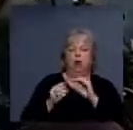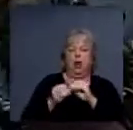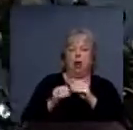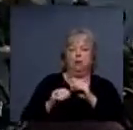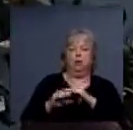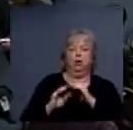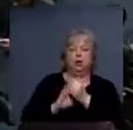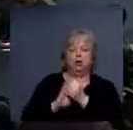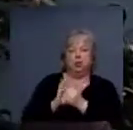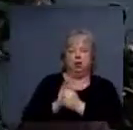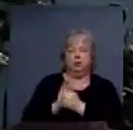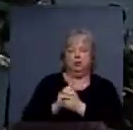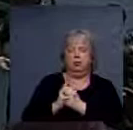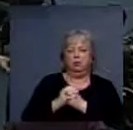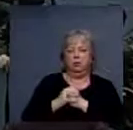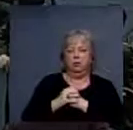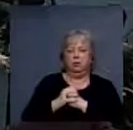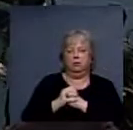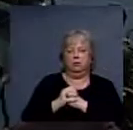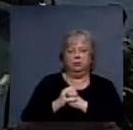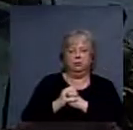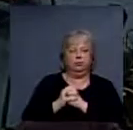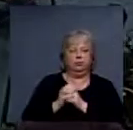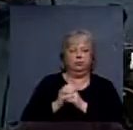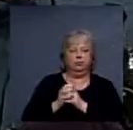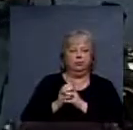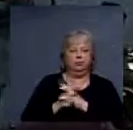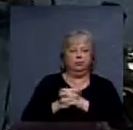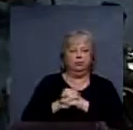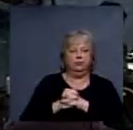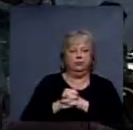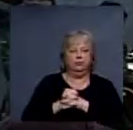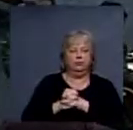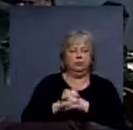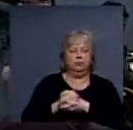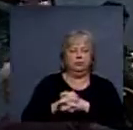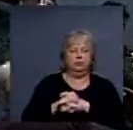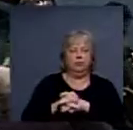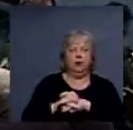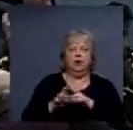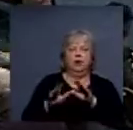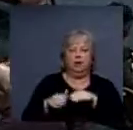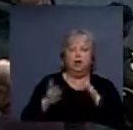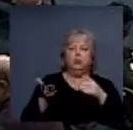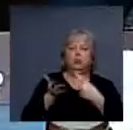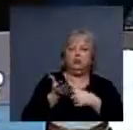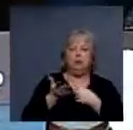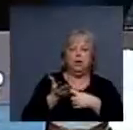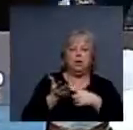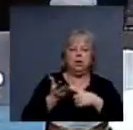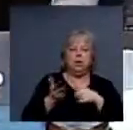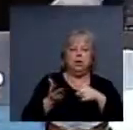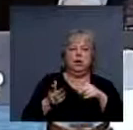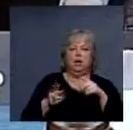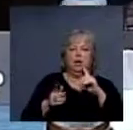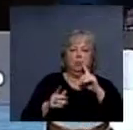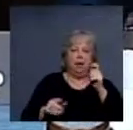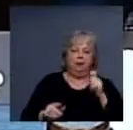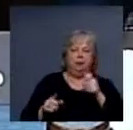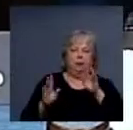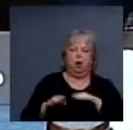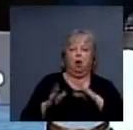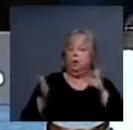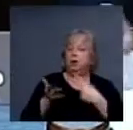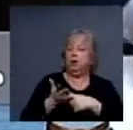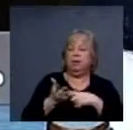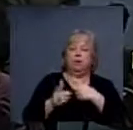agenda. Our other item on the agenda is a public hearing. Let me go ahead and open up the public hearing and ask